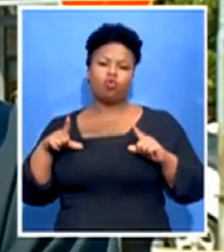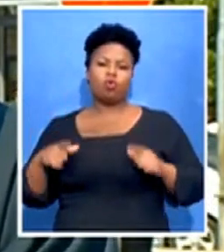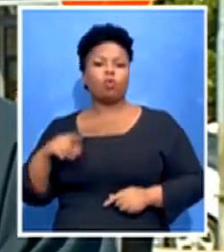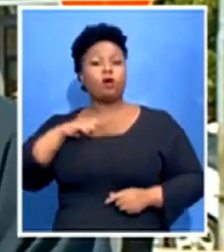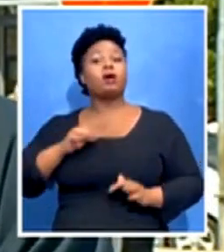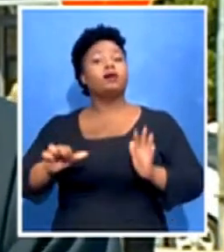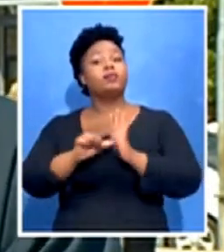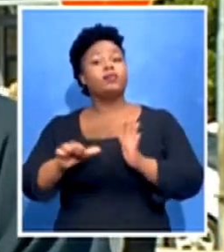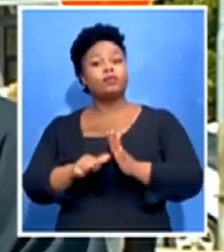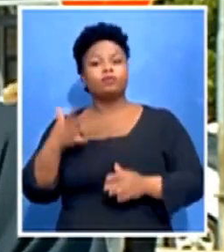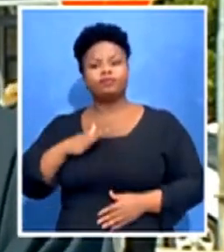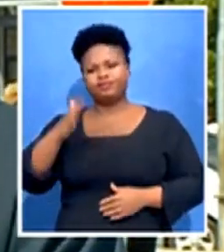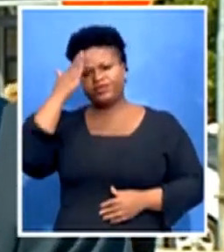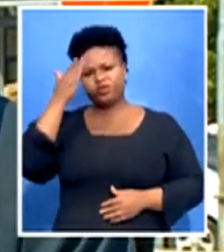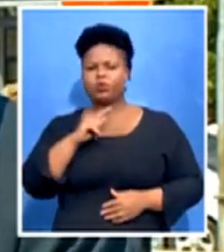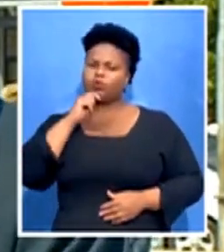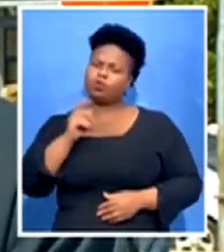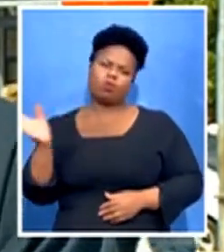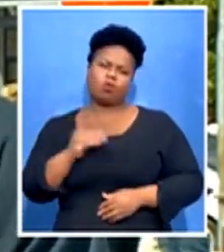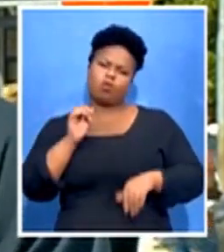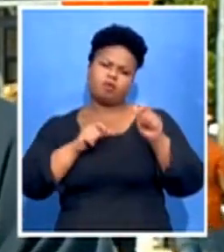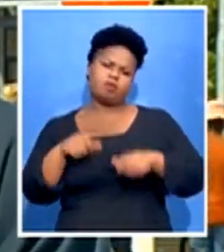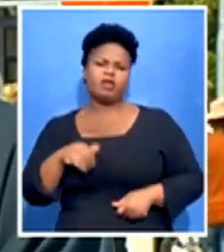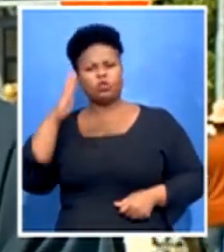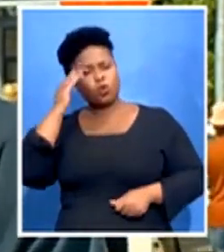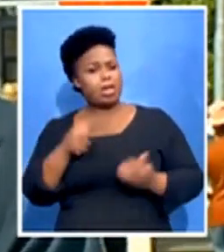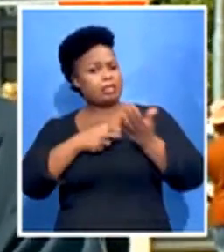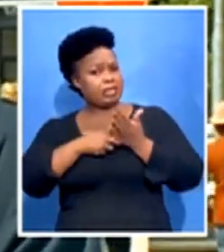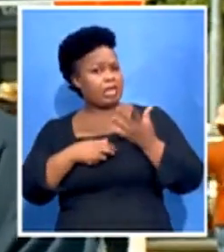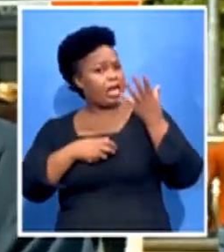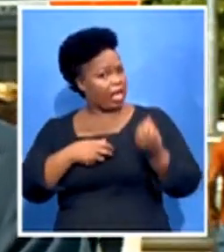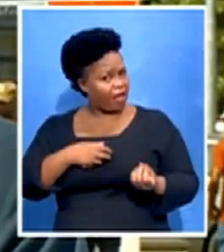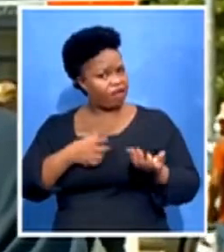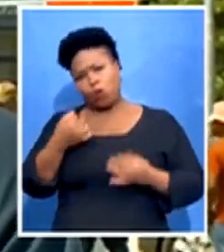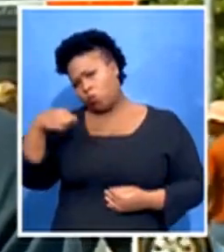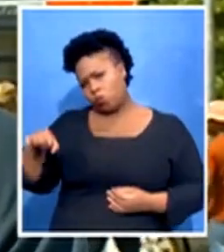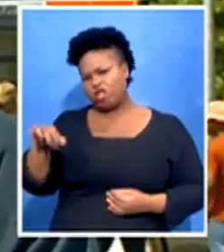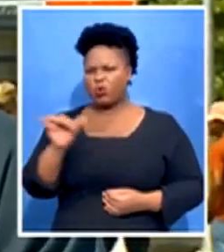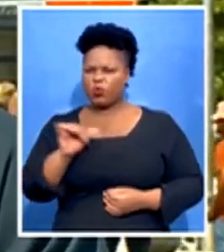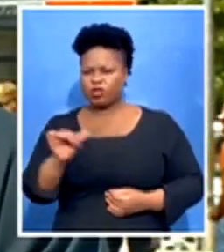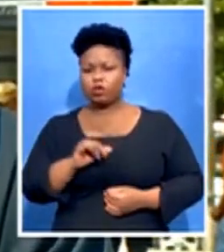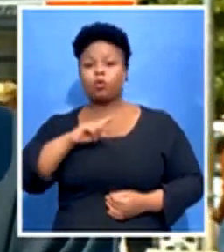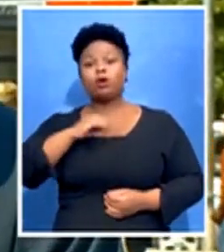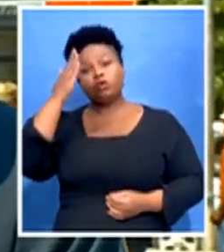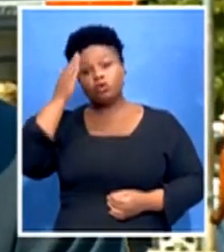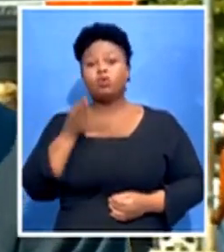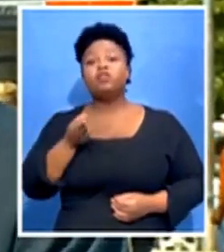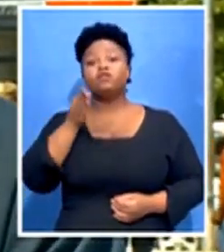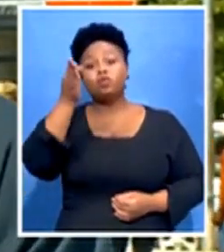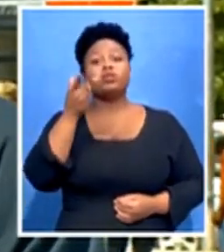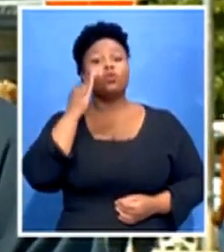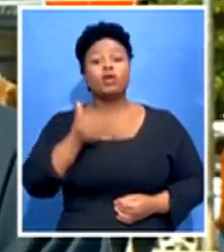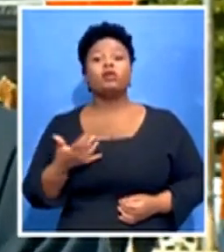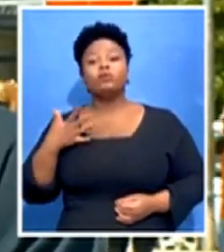ya gore na ba natso dithikete goba ga ba natso na, so that ba tsebe gore go sasa ge e le gore ba nyaka go humana mokotla ba ye go patela ka mokgwa ba patelang ka gona le